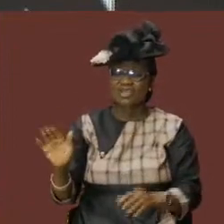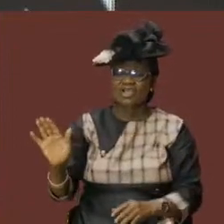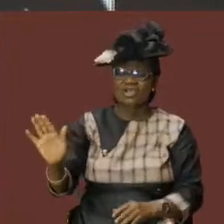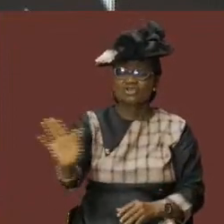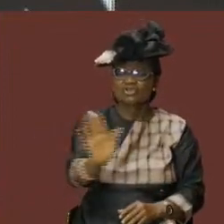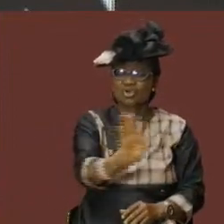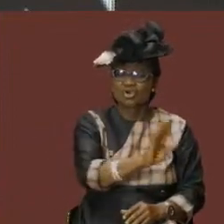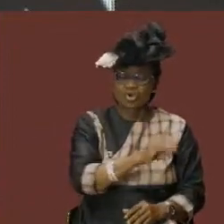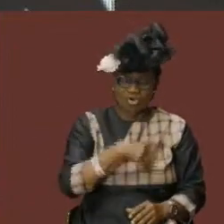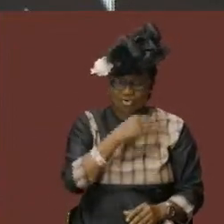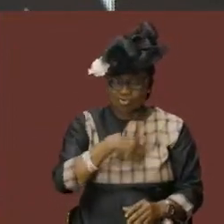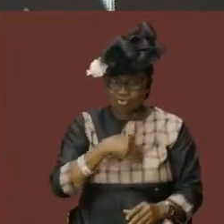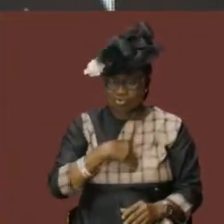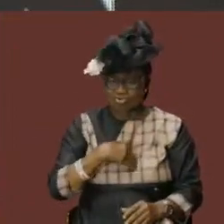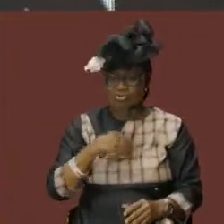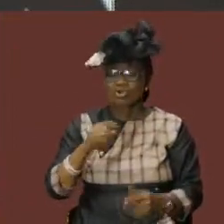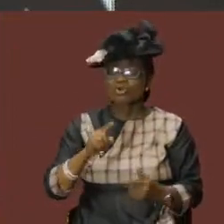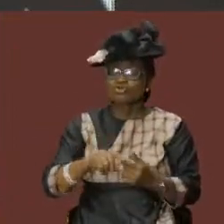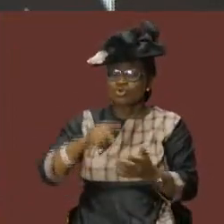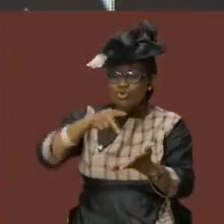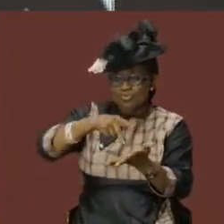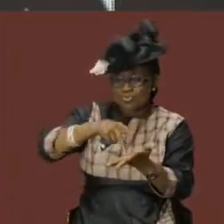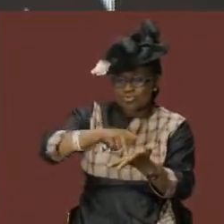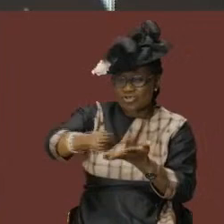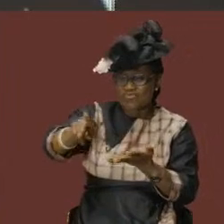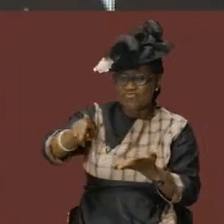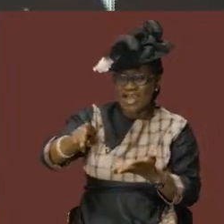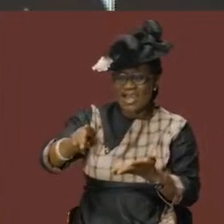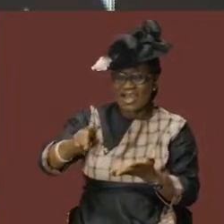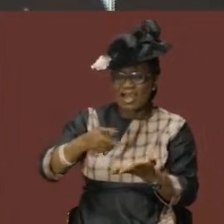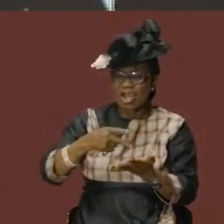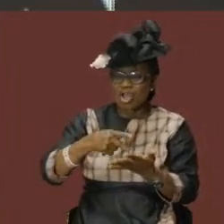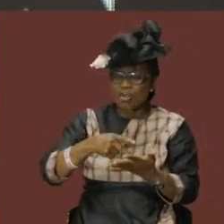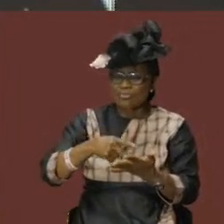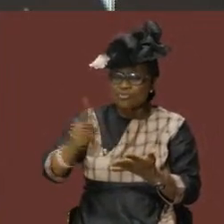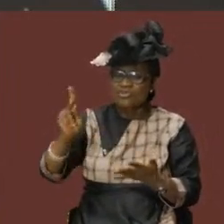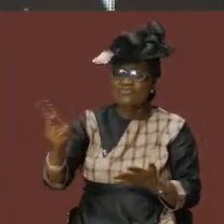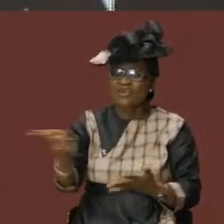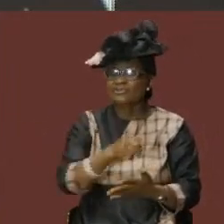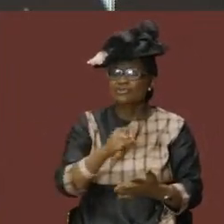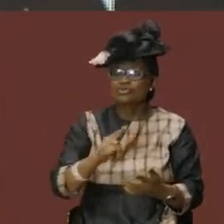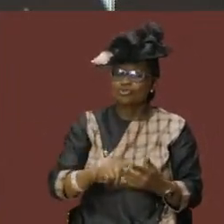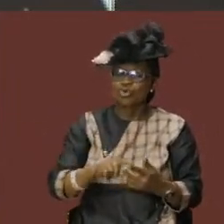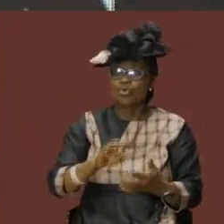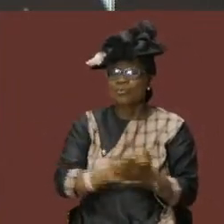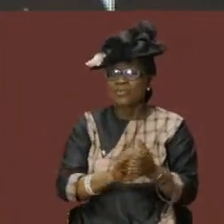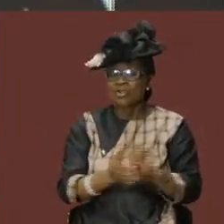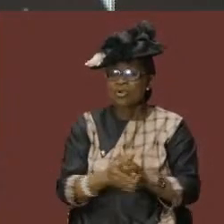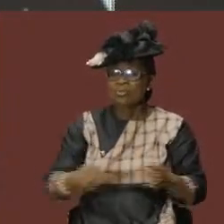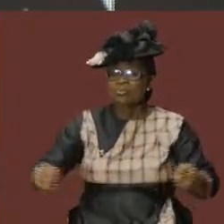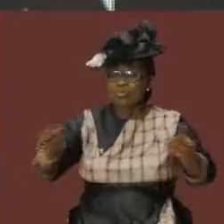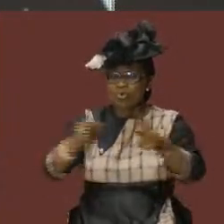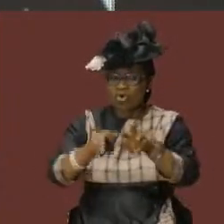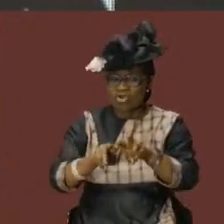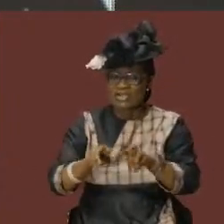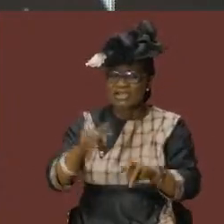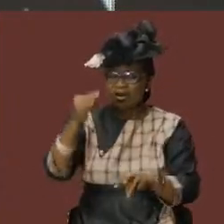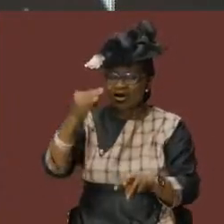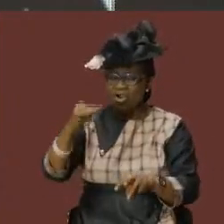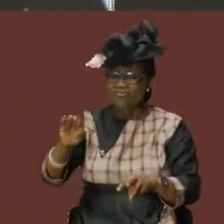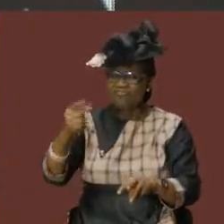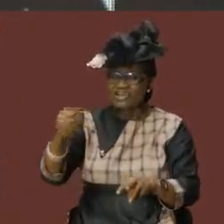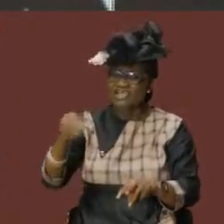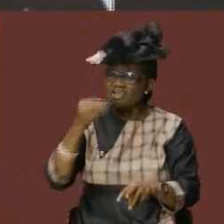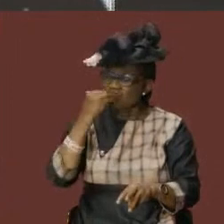you so that you can become worthy for the meal. You can go ahead now and cry unto the